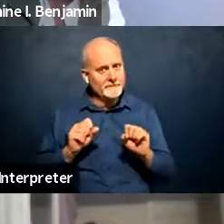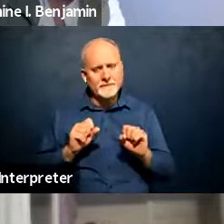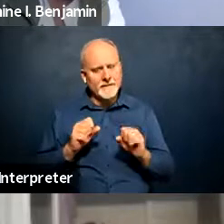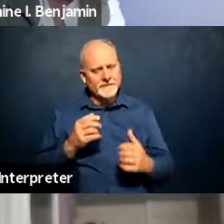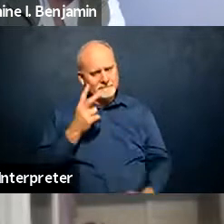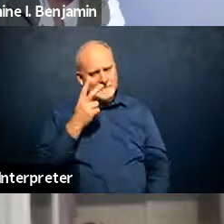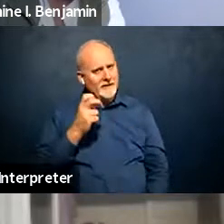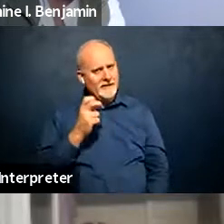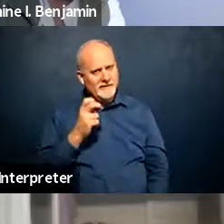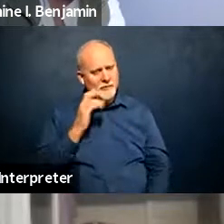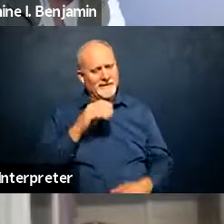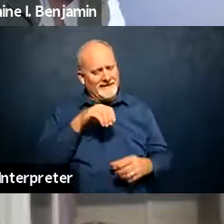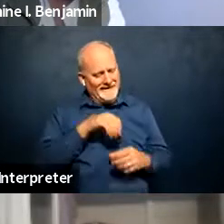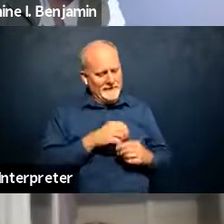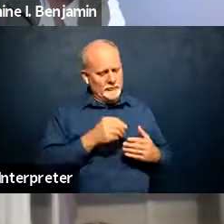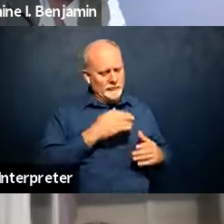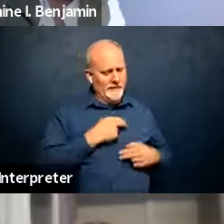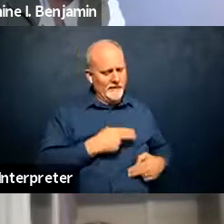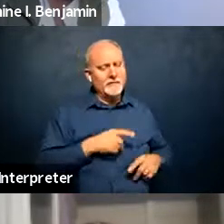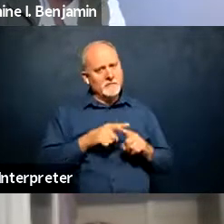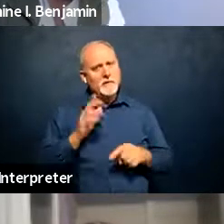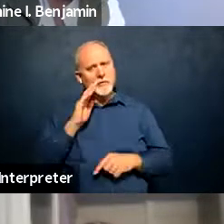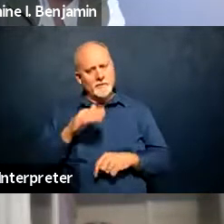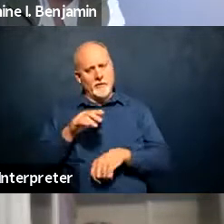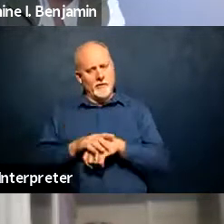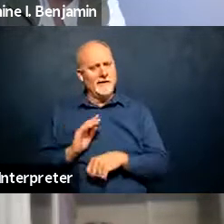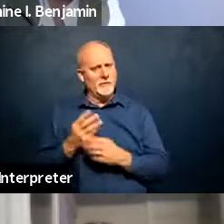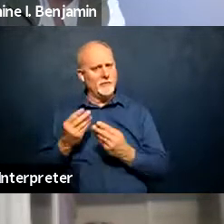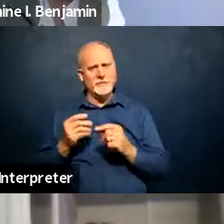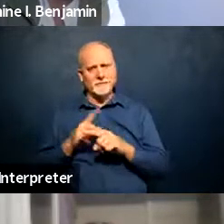not be inside student health, but it will be somewhere on the UAB campus.